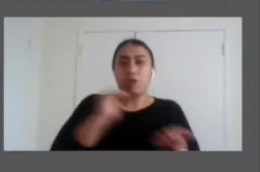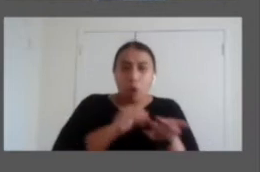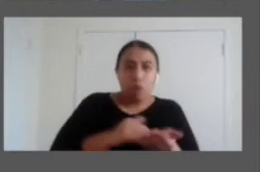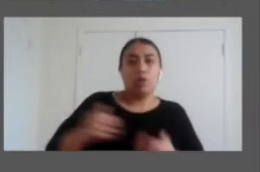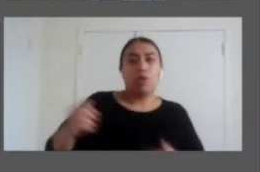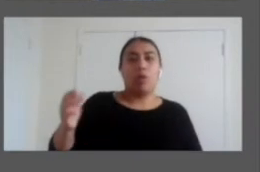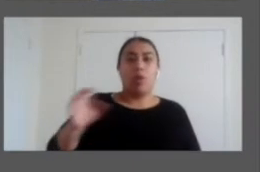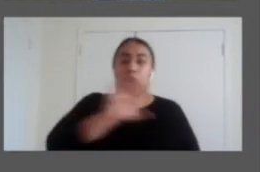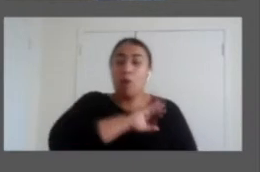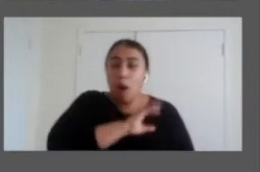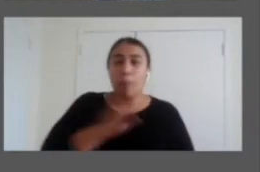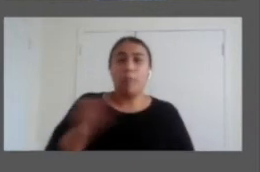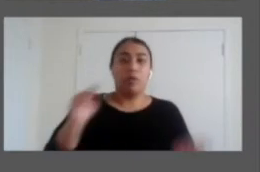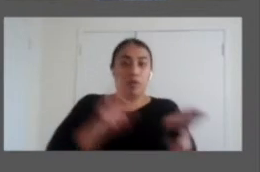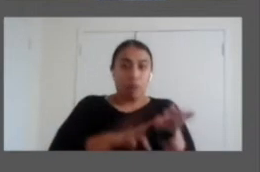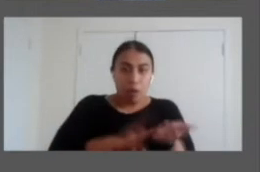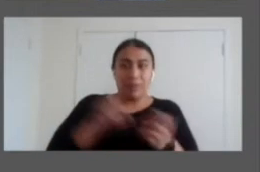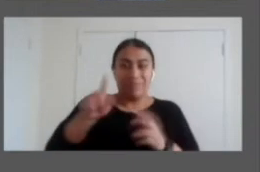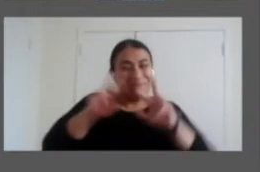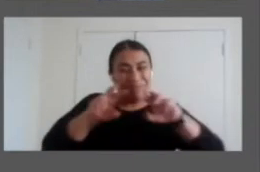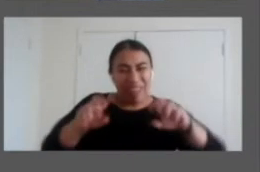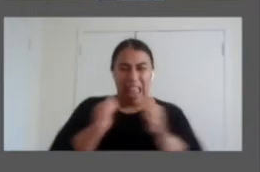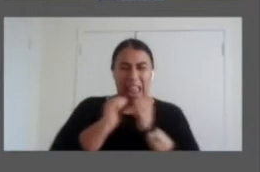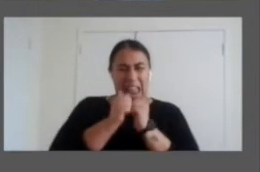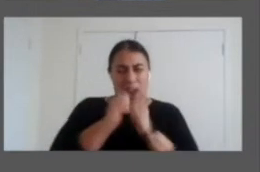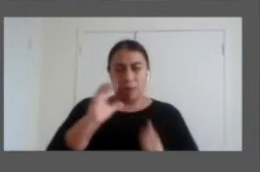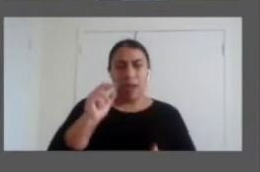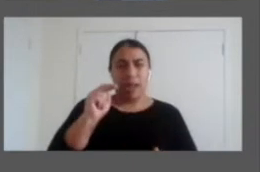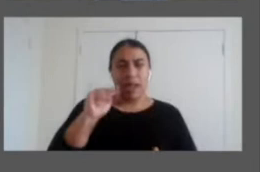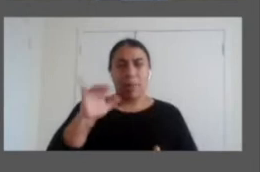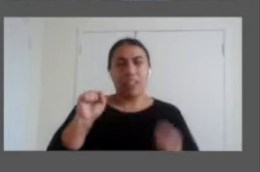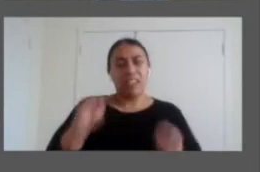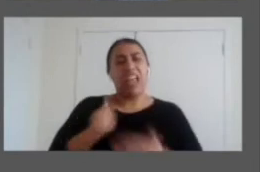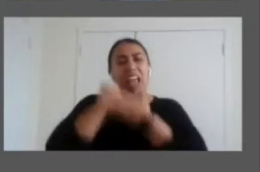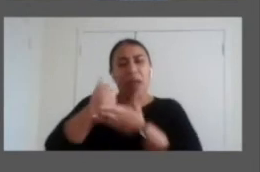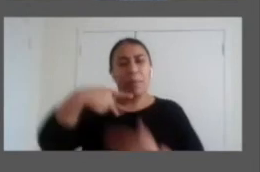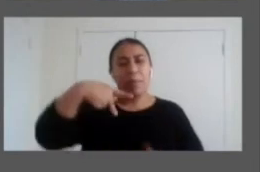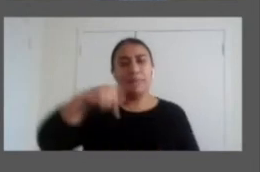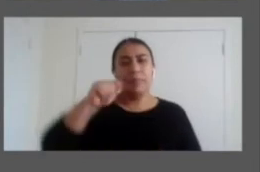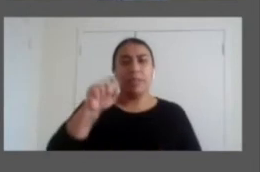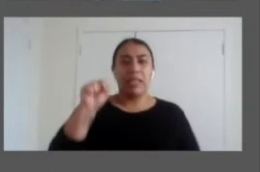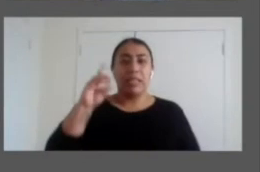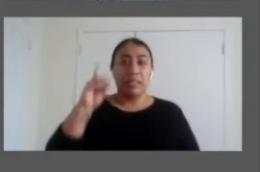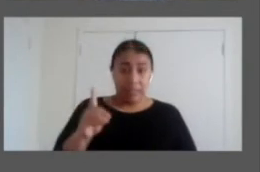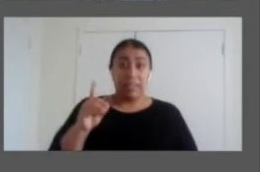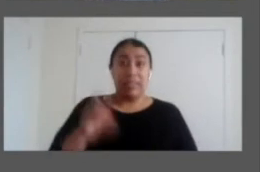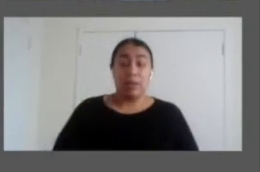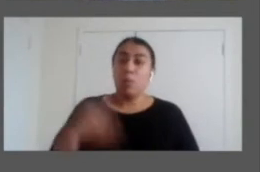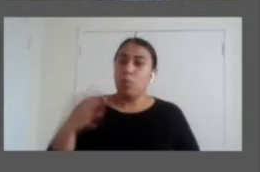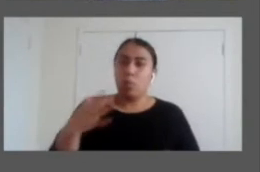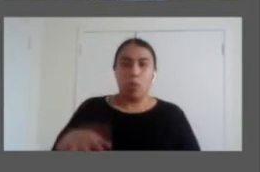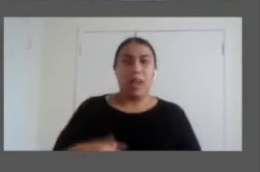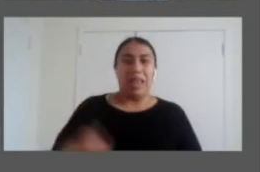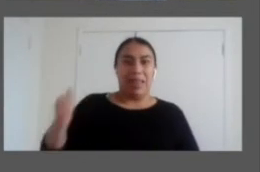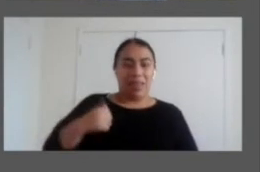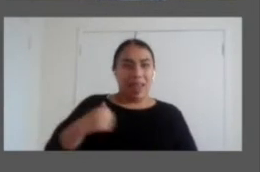attention that is being given to veterans, first responders, and to mental health awareness overall. There has been a lot of anecdotal